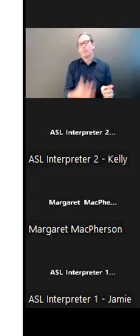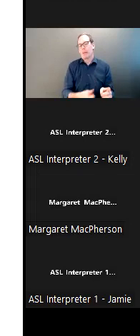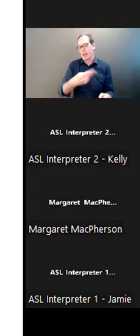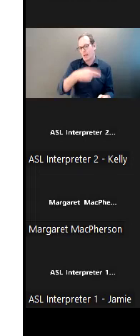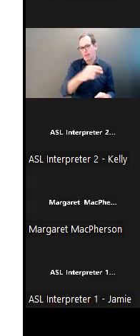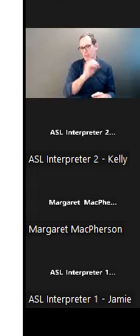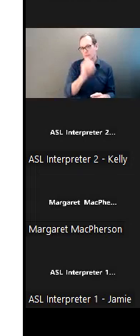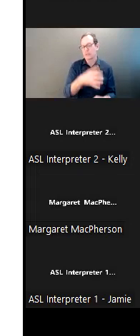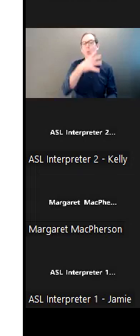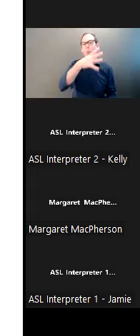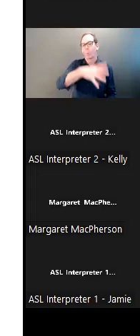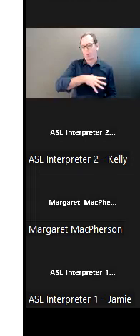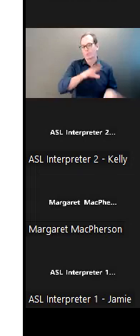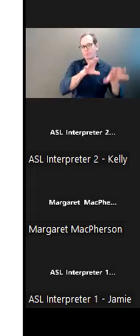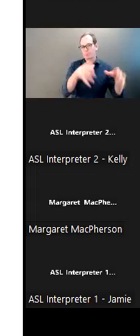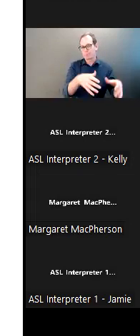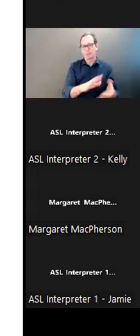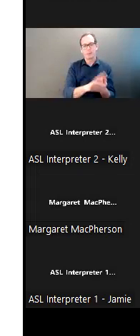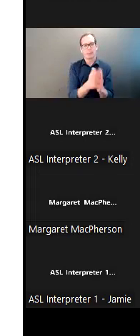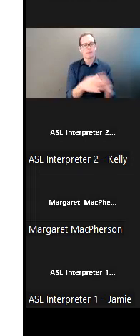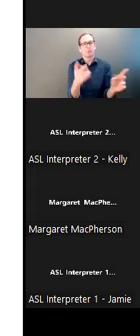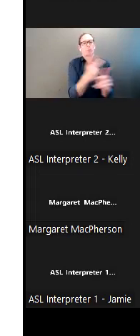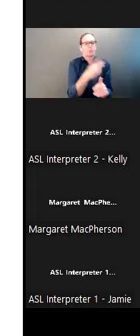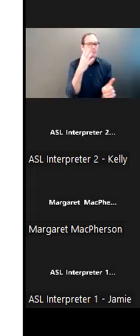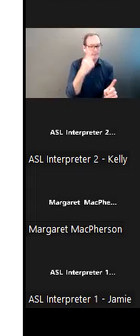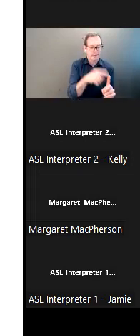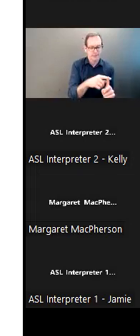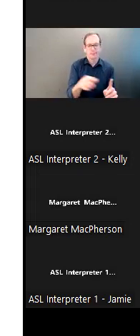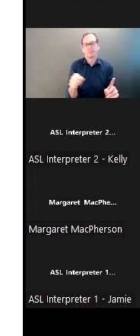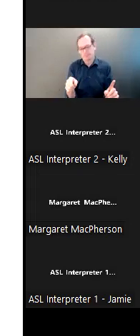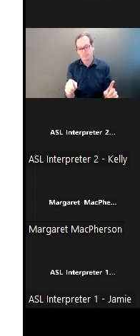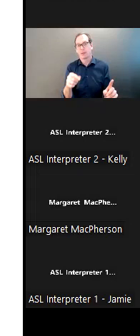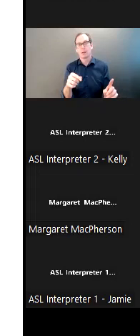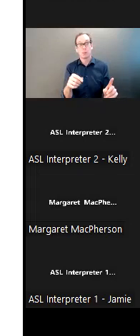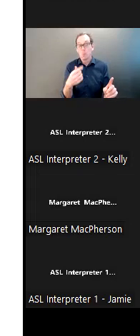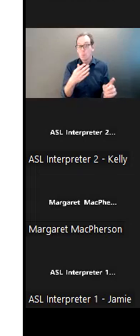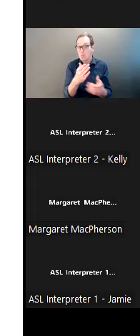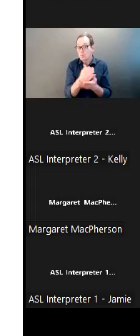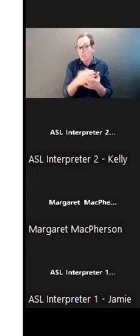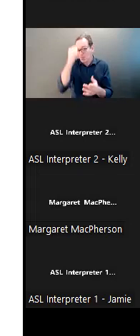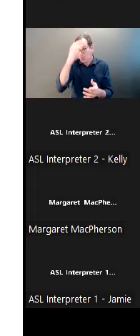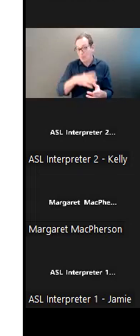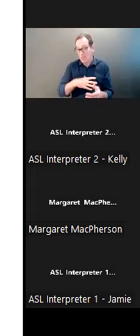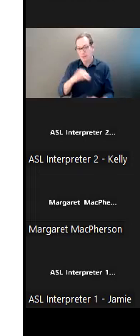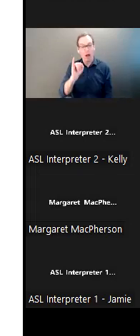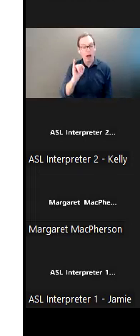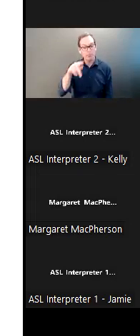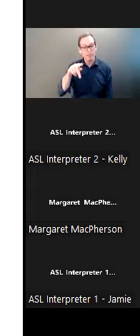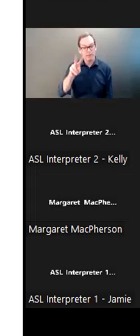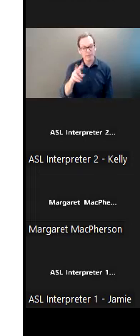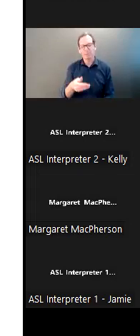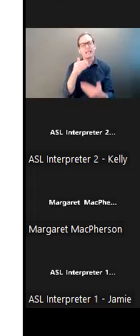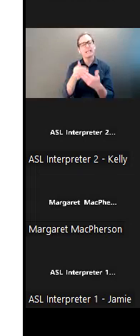and its more serious consequences, but we know also that men experience IPV. However, because